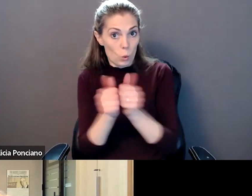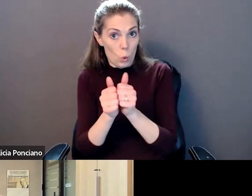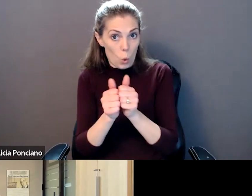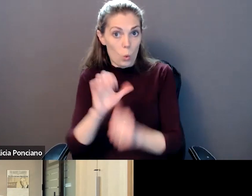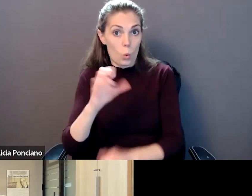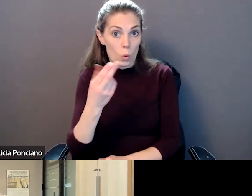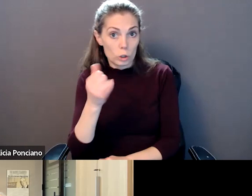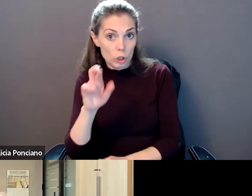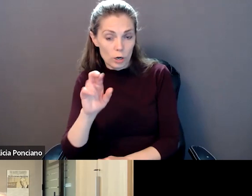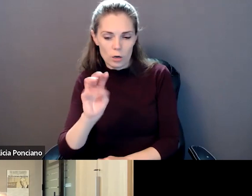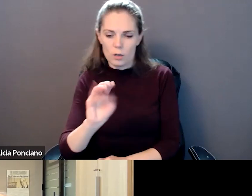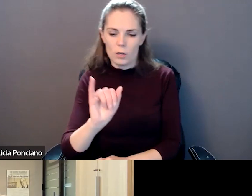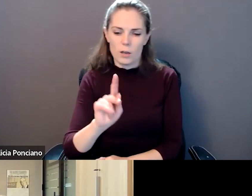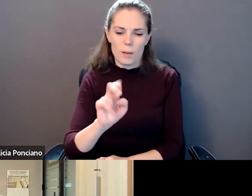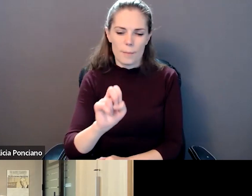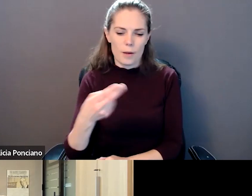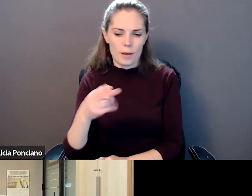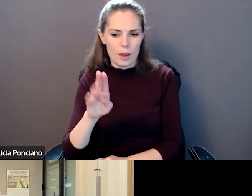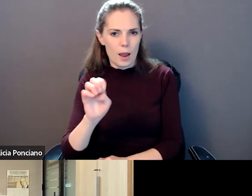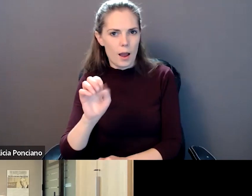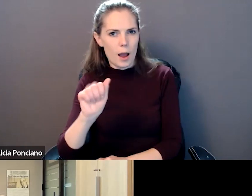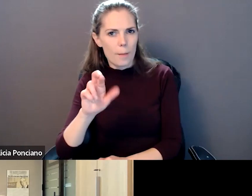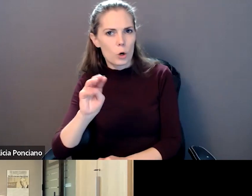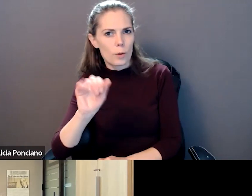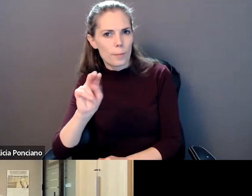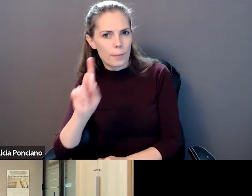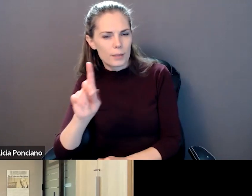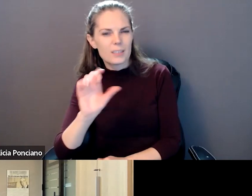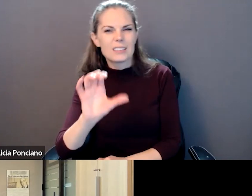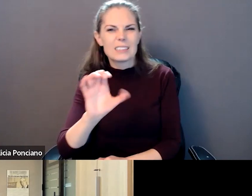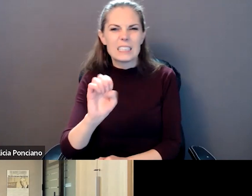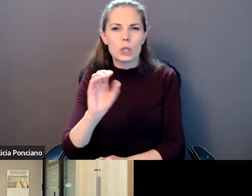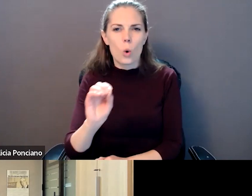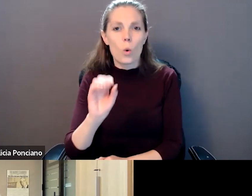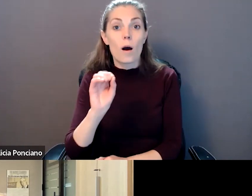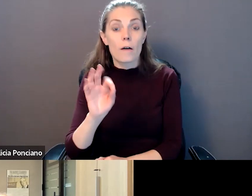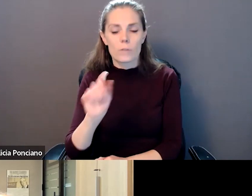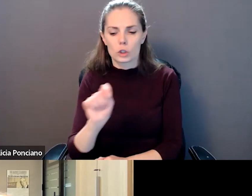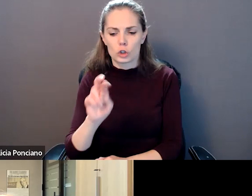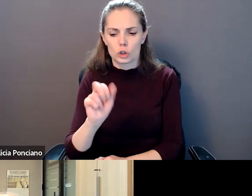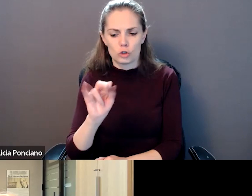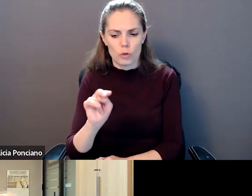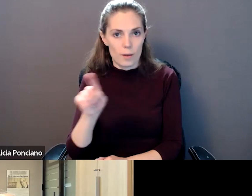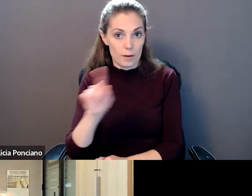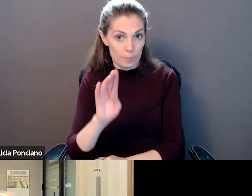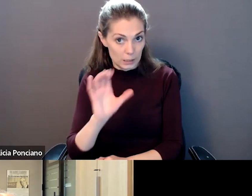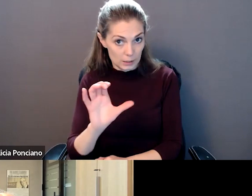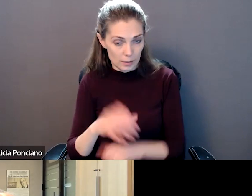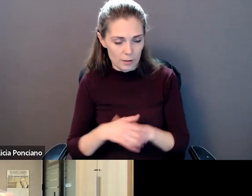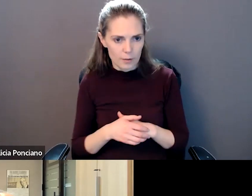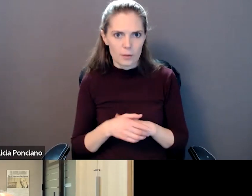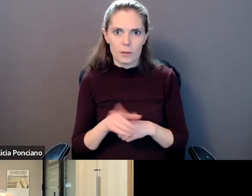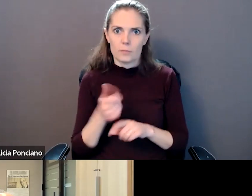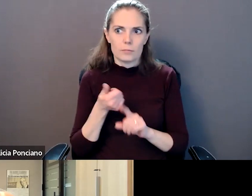the CEO of the Surrey Board of Trade in British Columbia. And we're delighted to have Anita there. She's somebody who's just full of energy